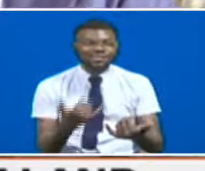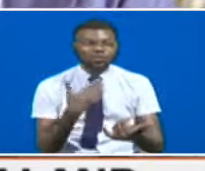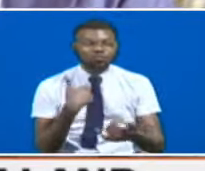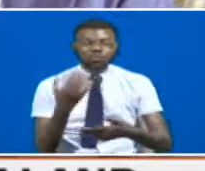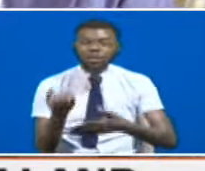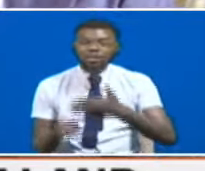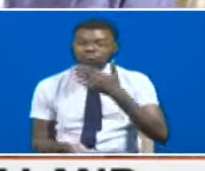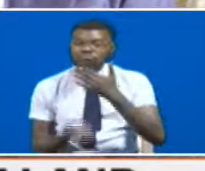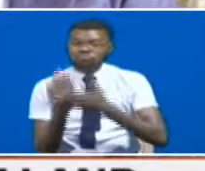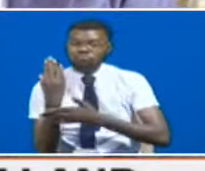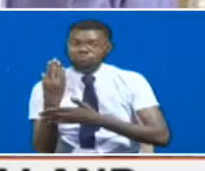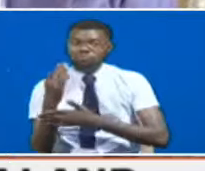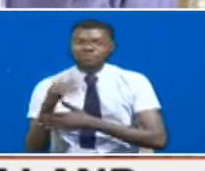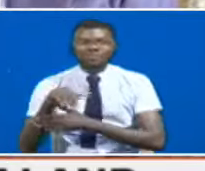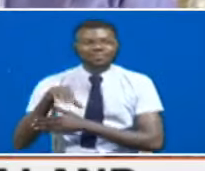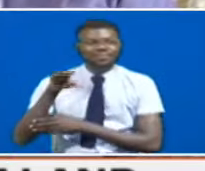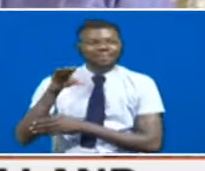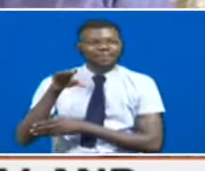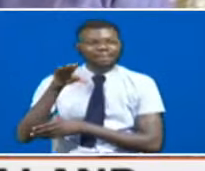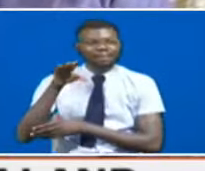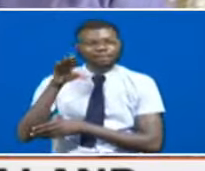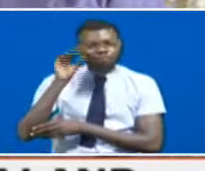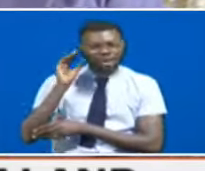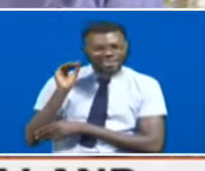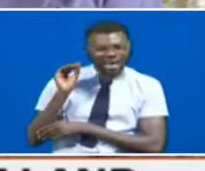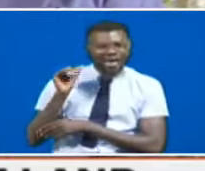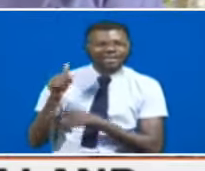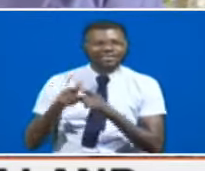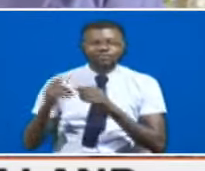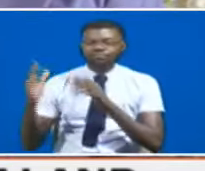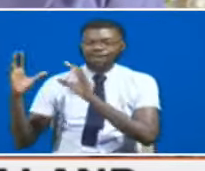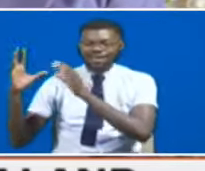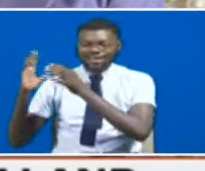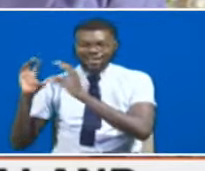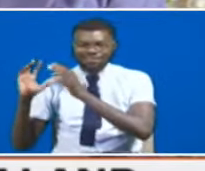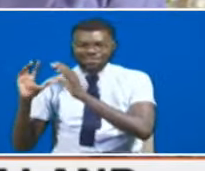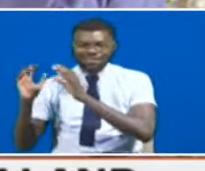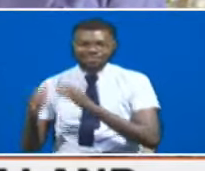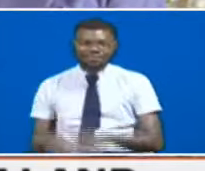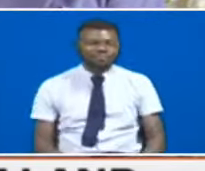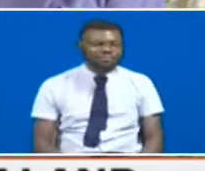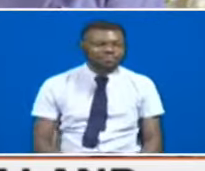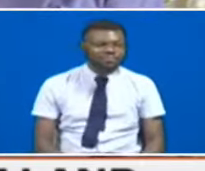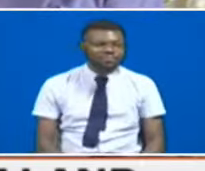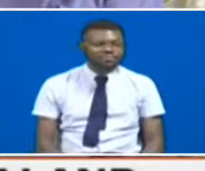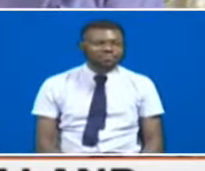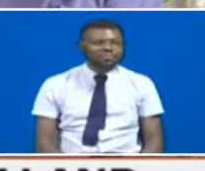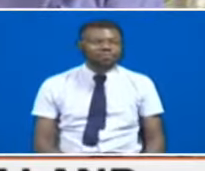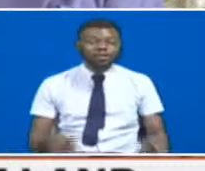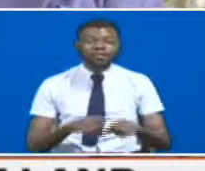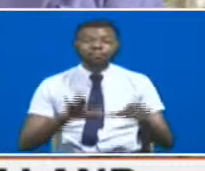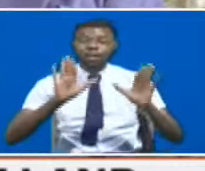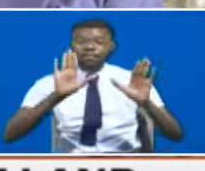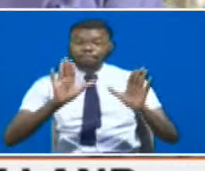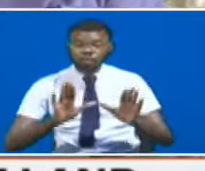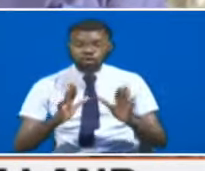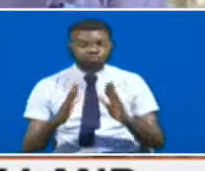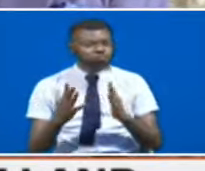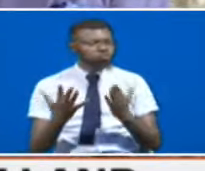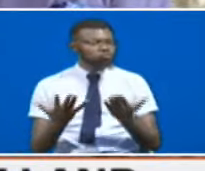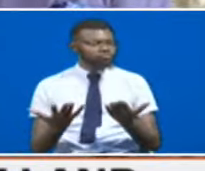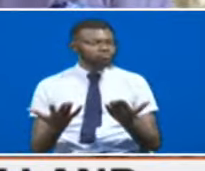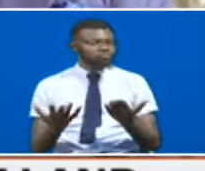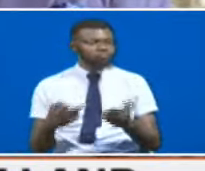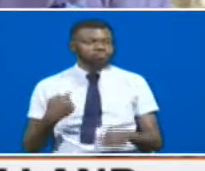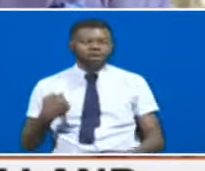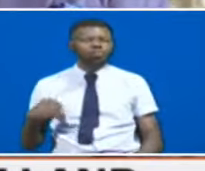parts of Mombasa, particularly Kilifi. Now, the important matter about this is that we